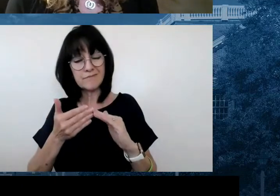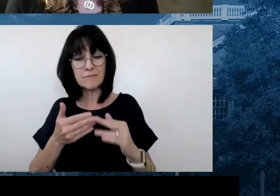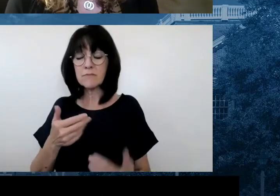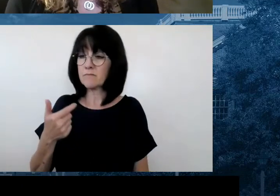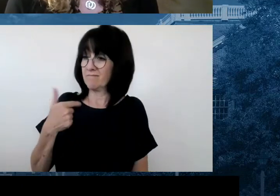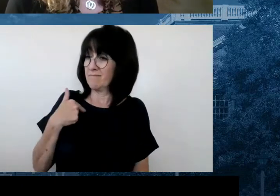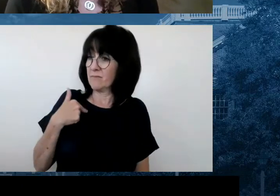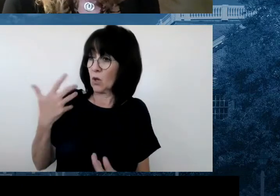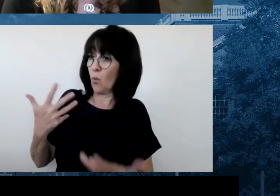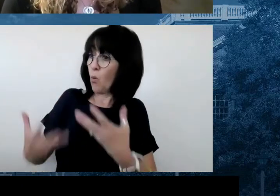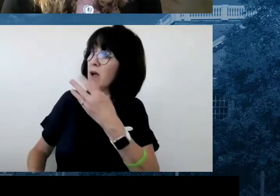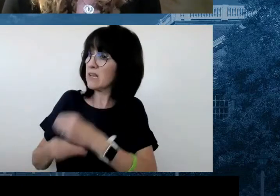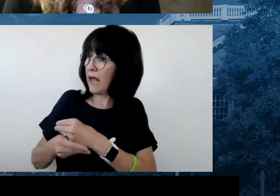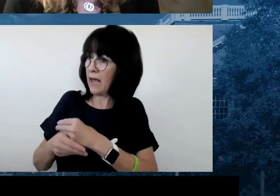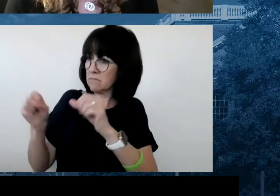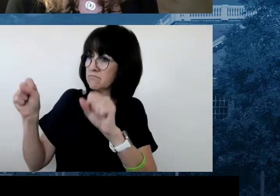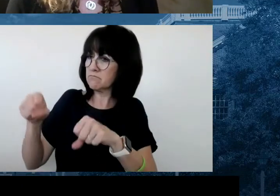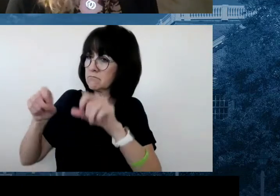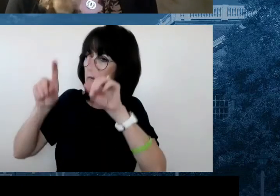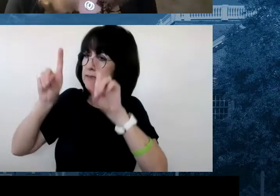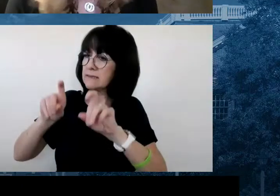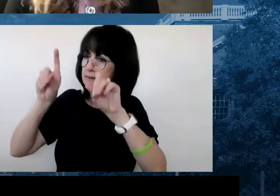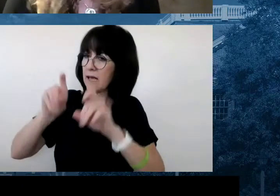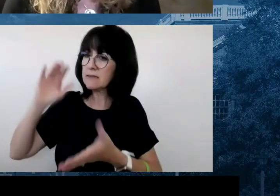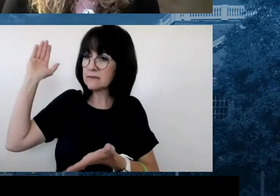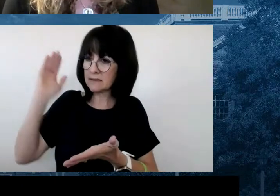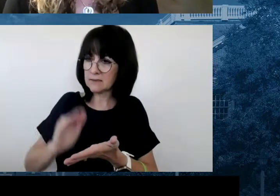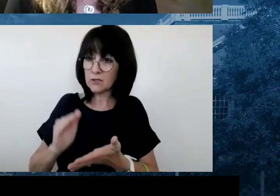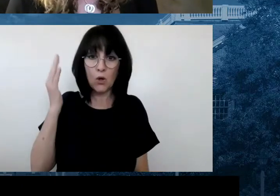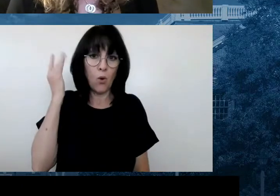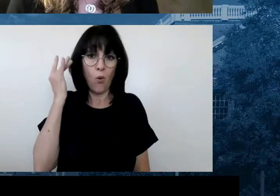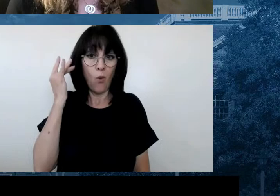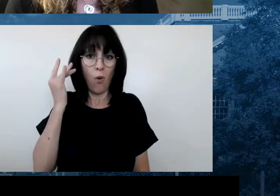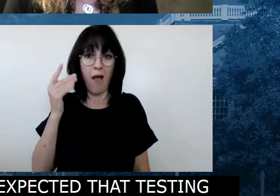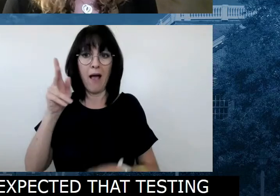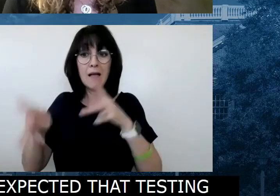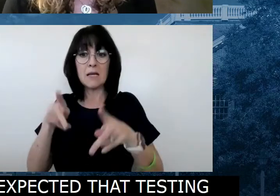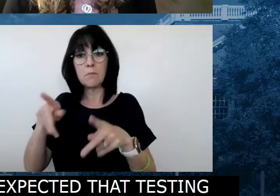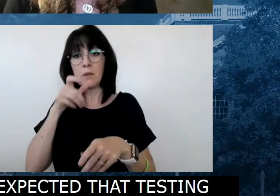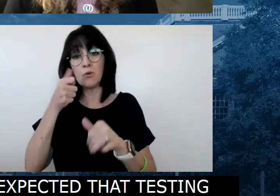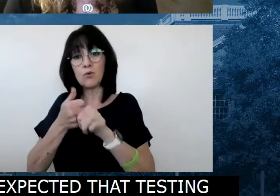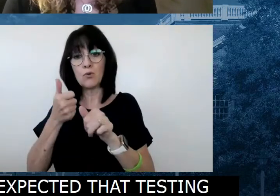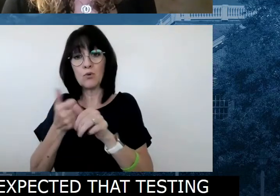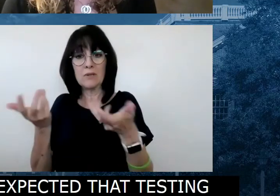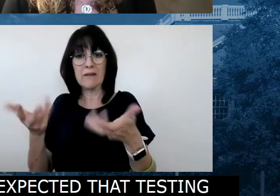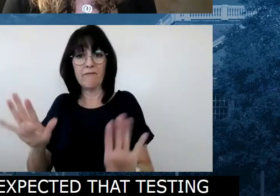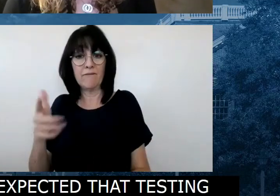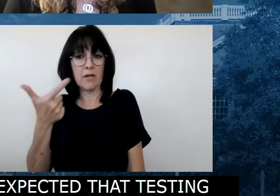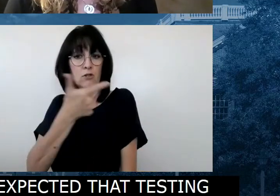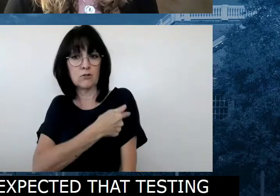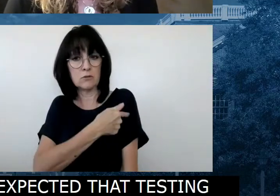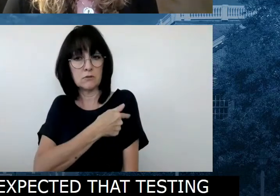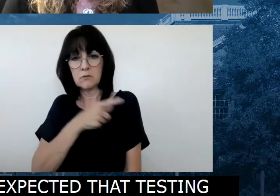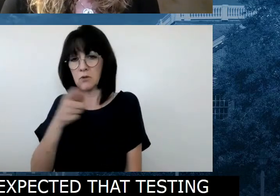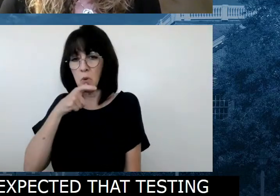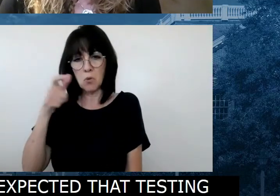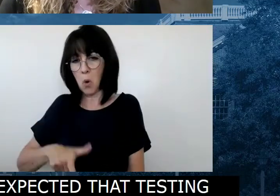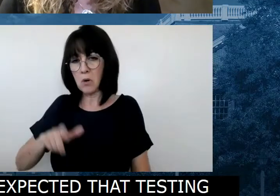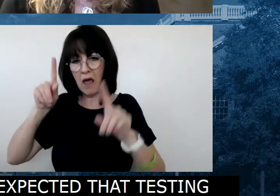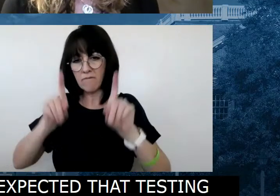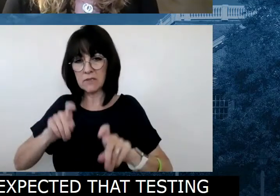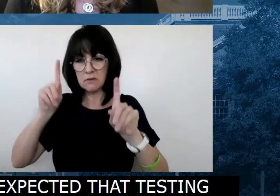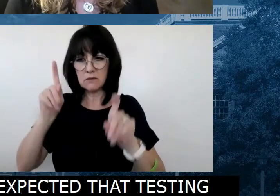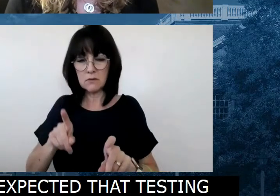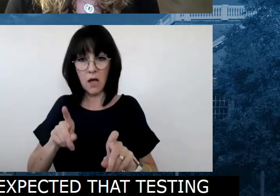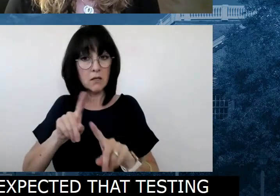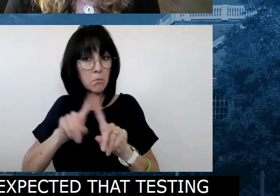decreased because for the most part, vaccinated people don't need to be tested unless they have symptoms.